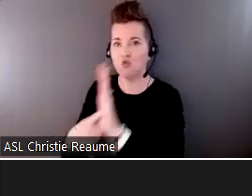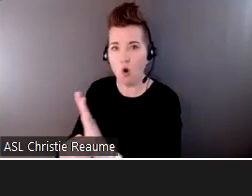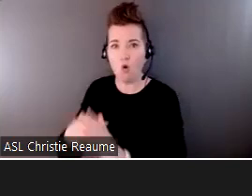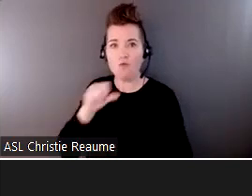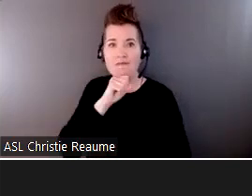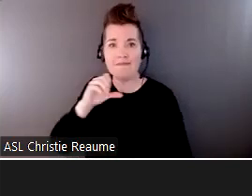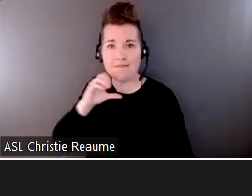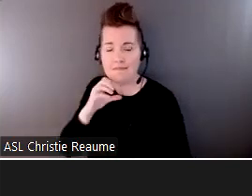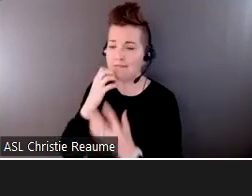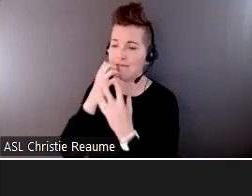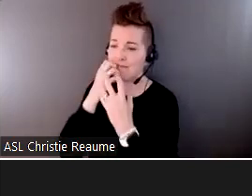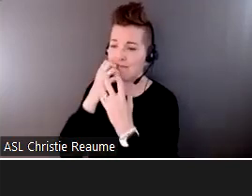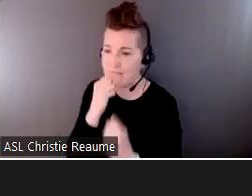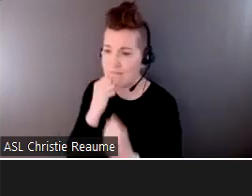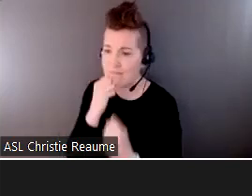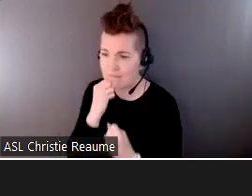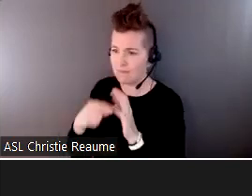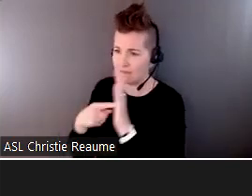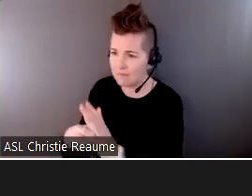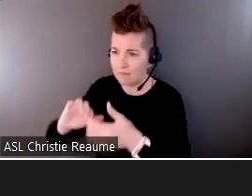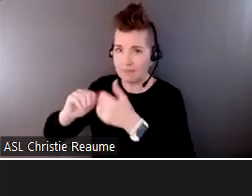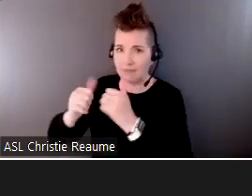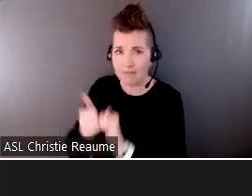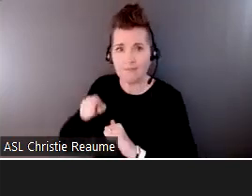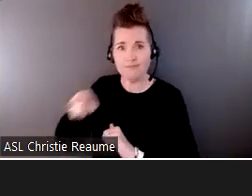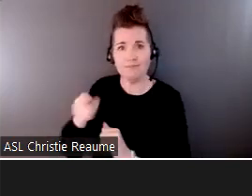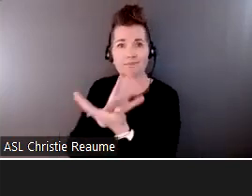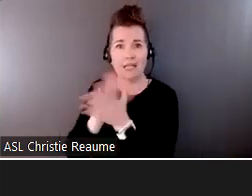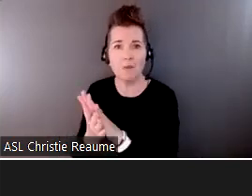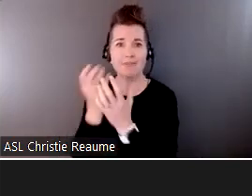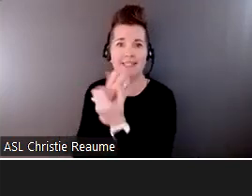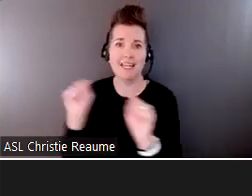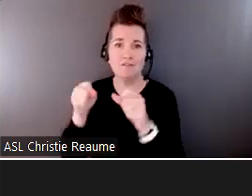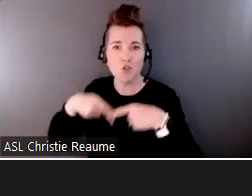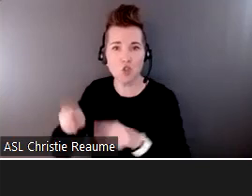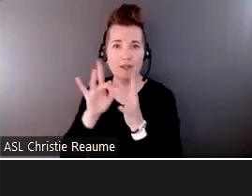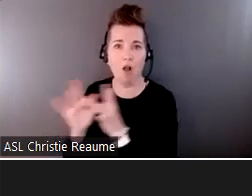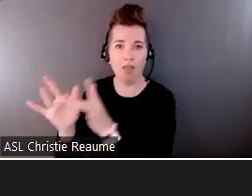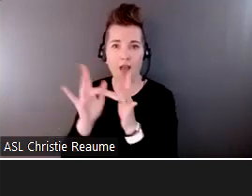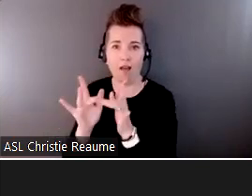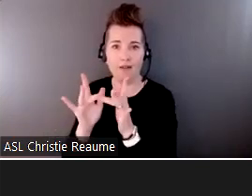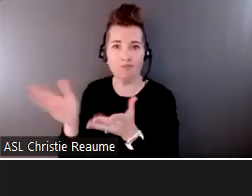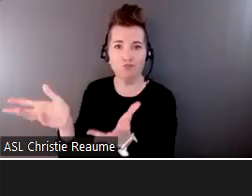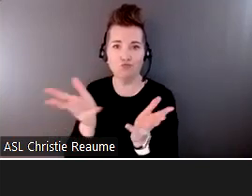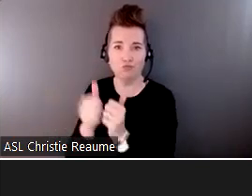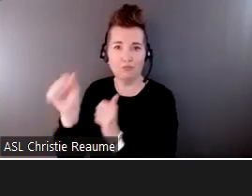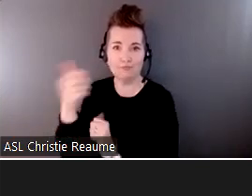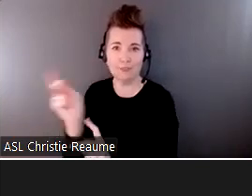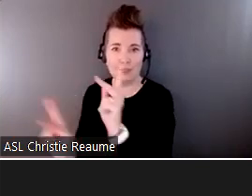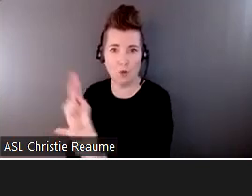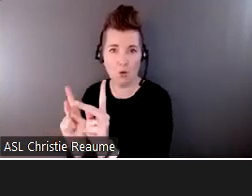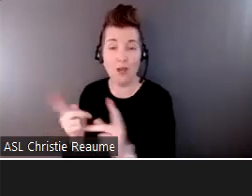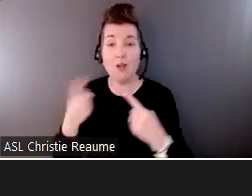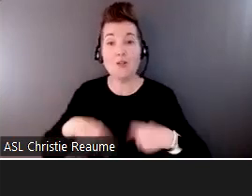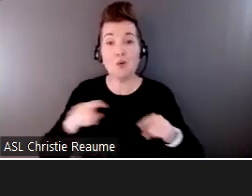their cyber security and to get Cyber safe so today we have invited guests who are champions who are